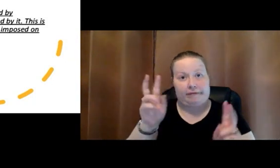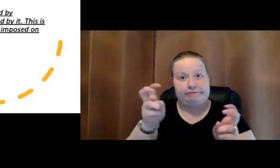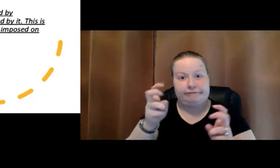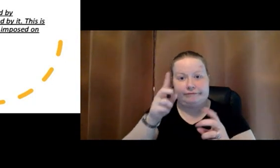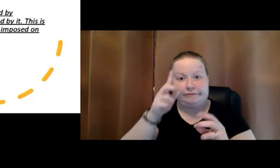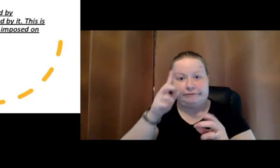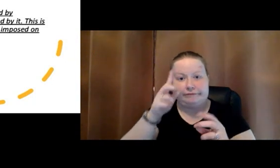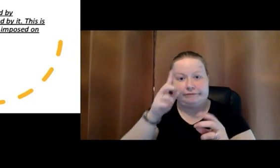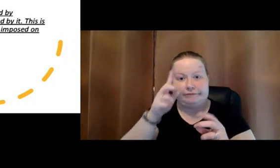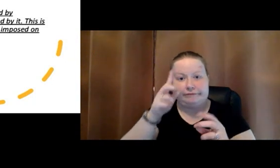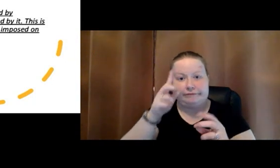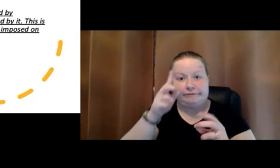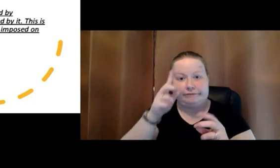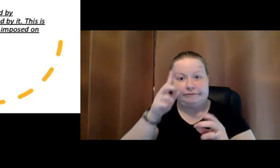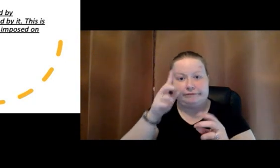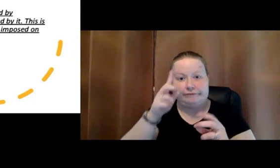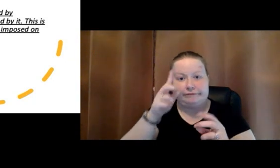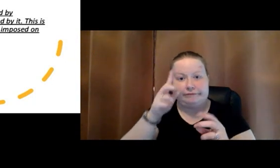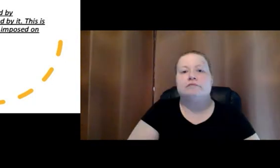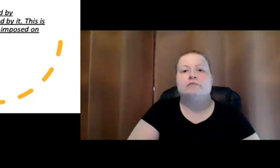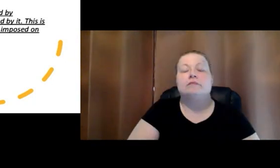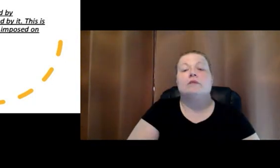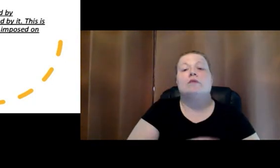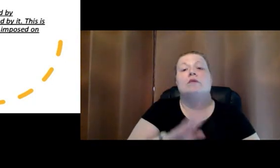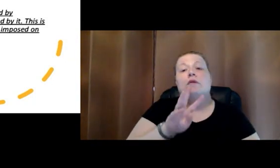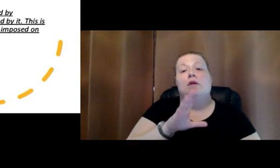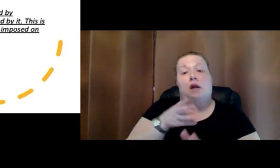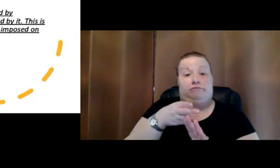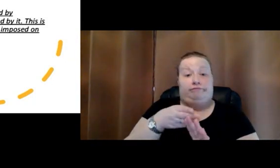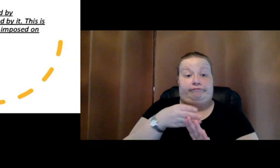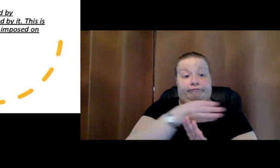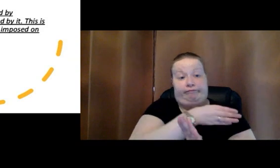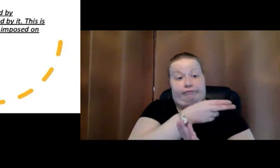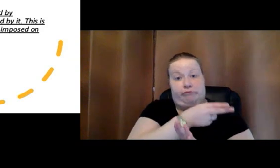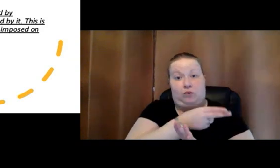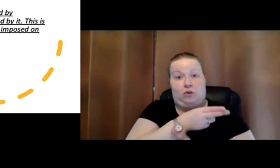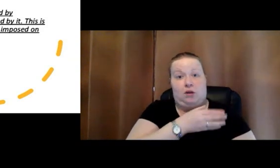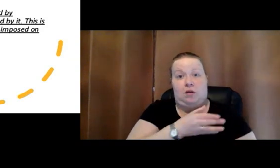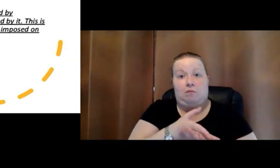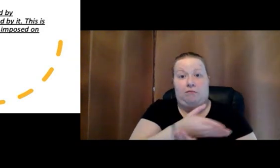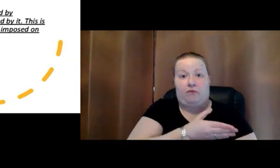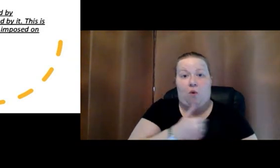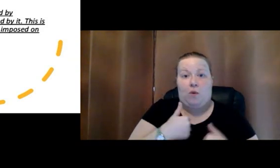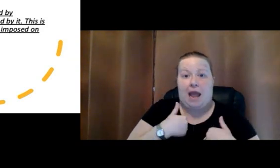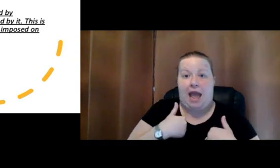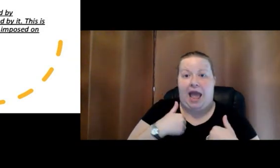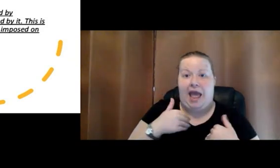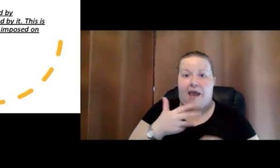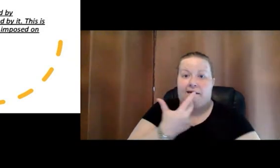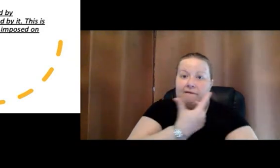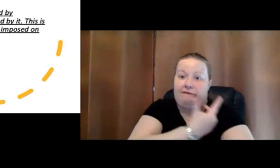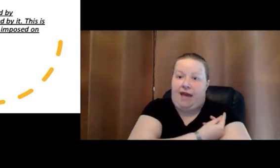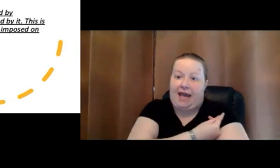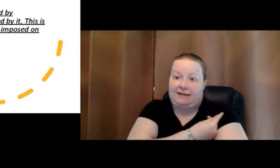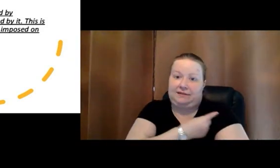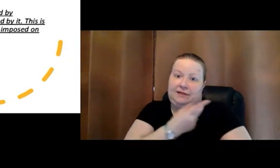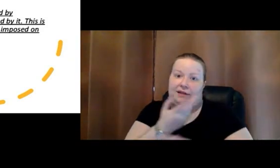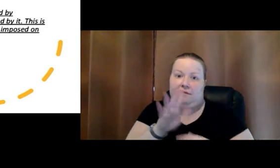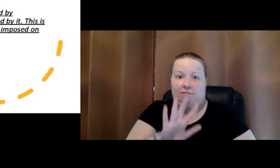that historically, before we had sort of the marvels that we have today, you know, a vaccine in just a year or